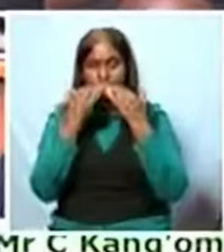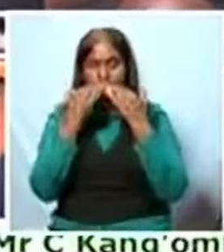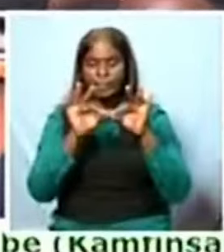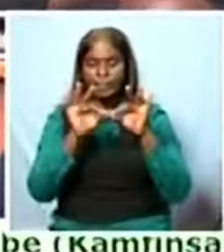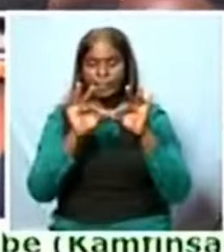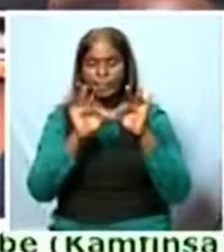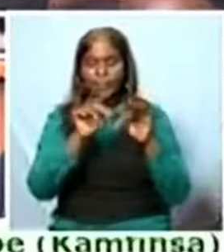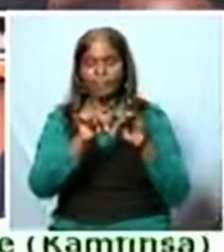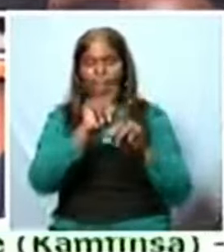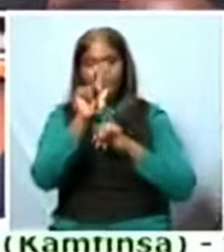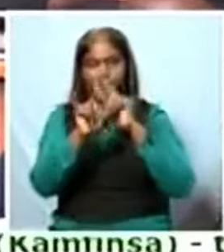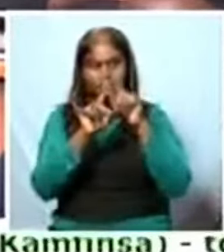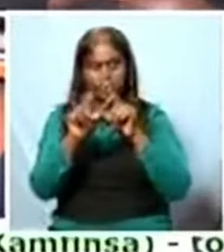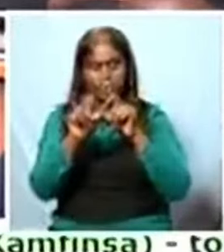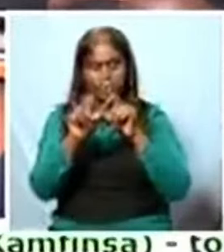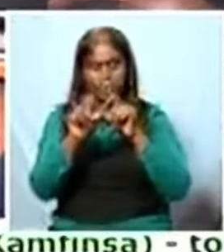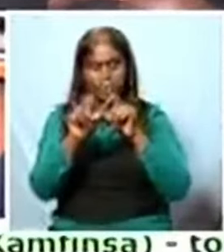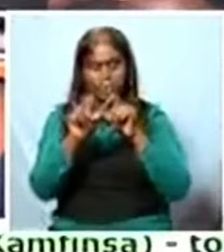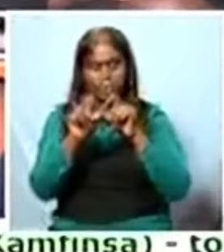the question.